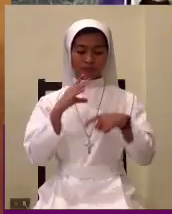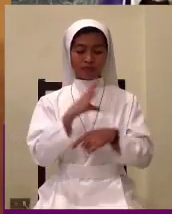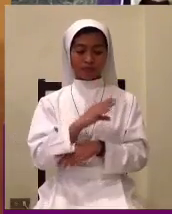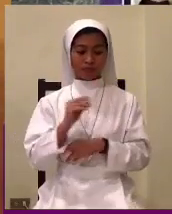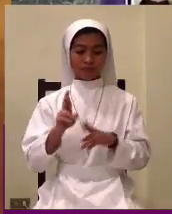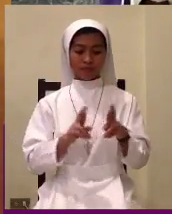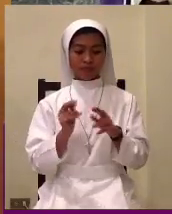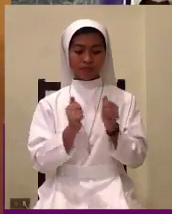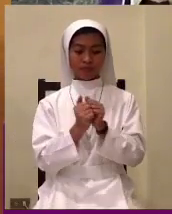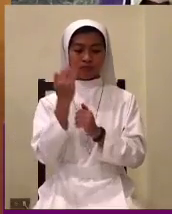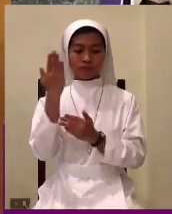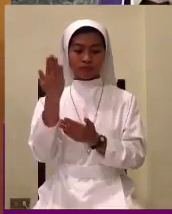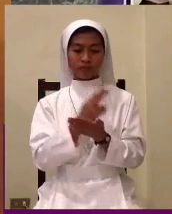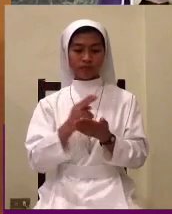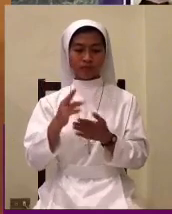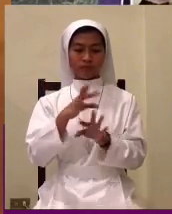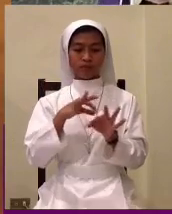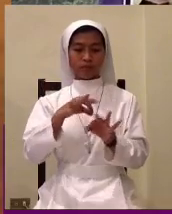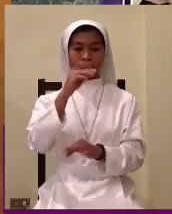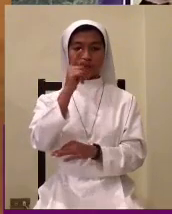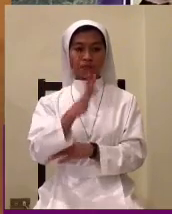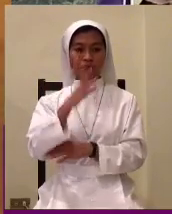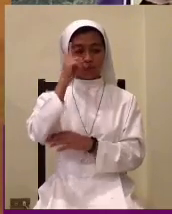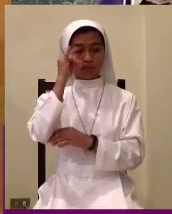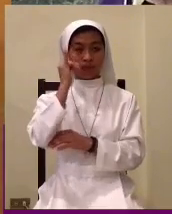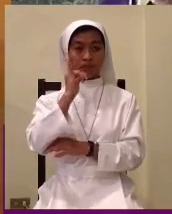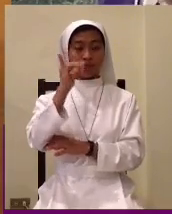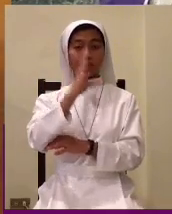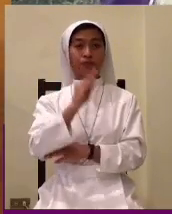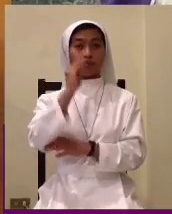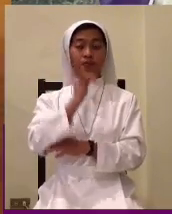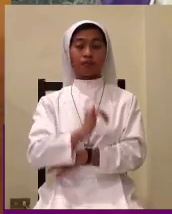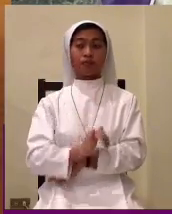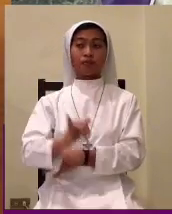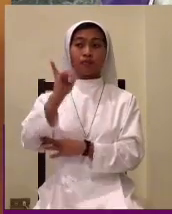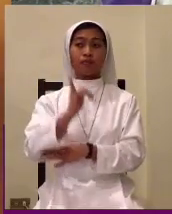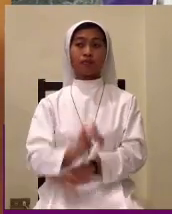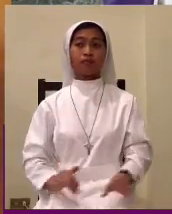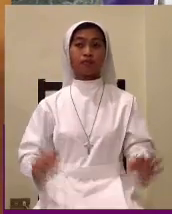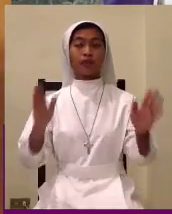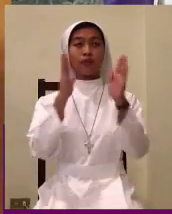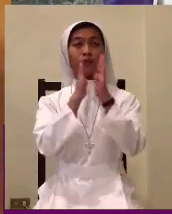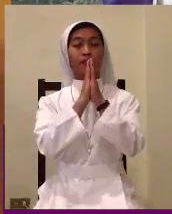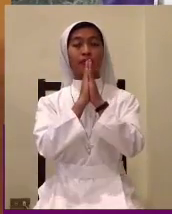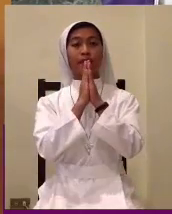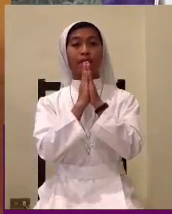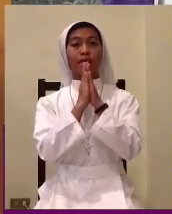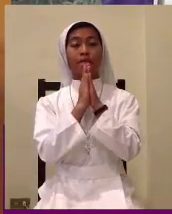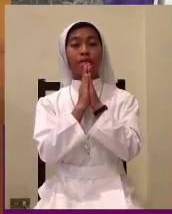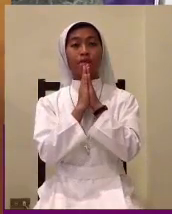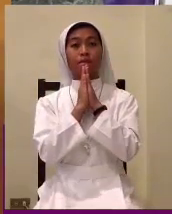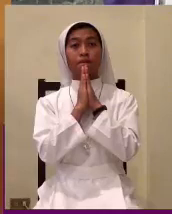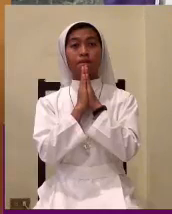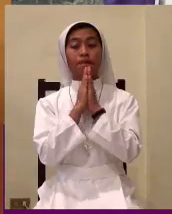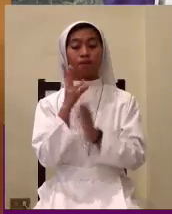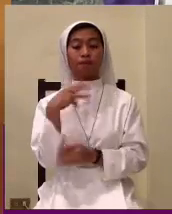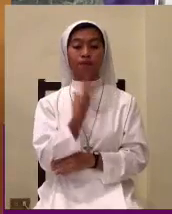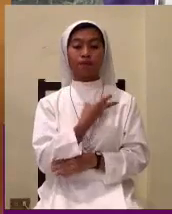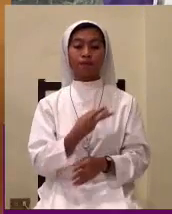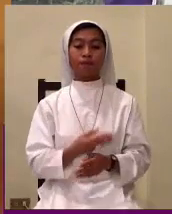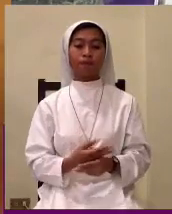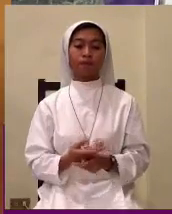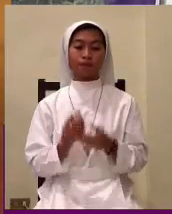unity of the Holy Spirit, one God, forever and ever. Amen. We fly to